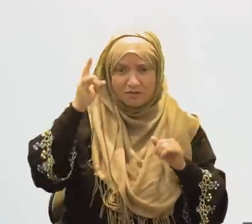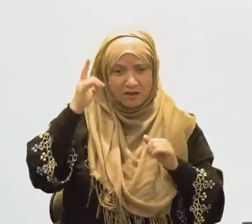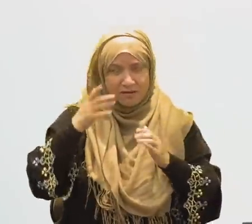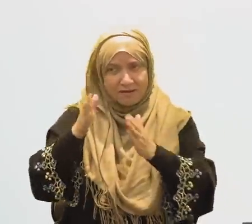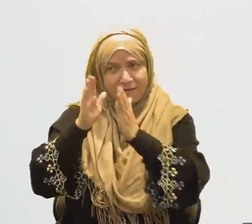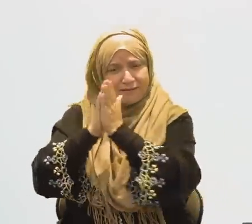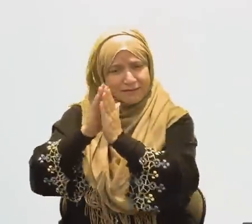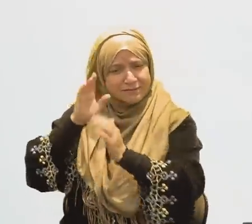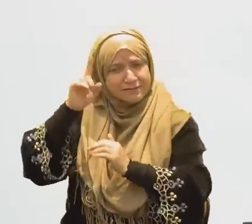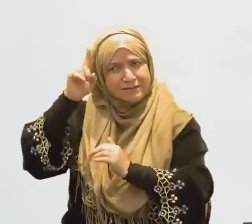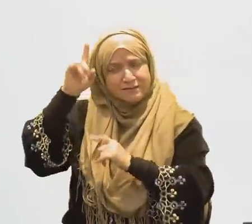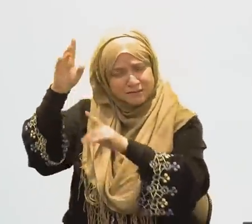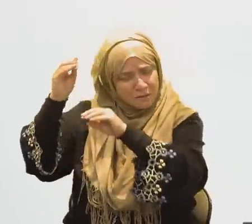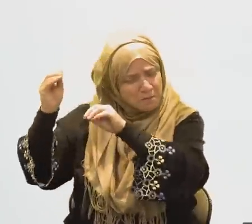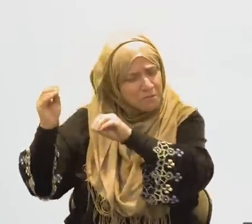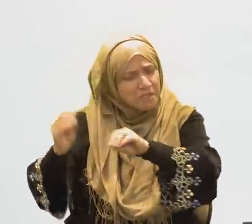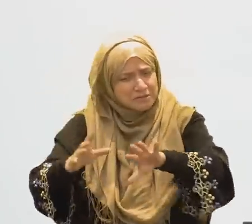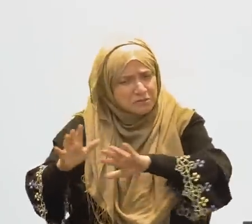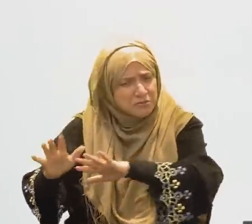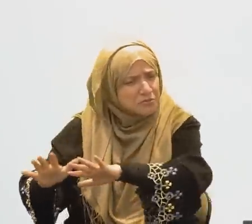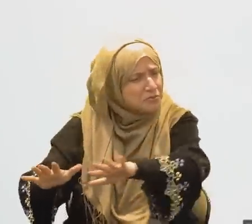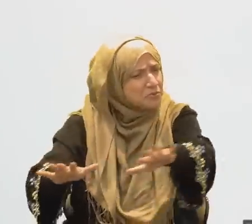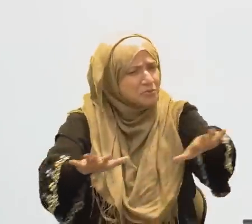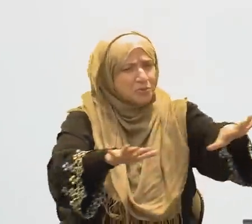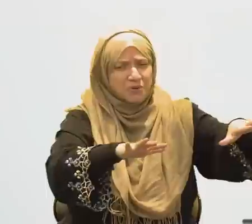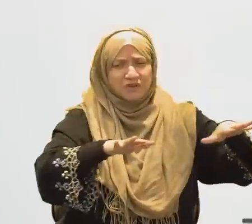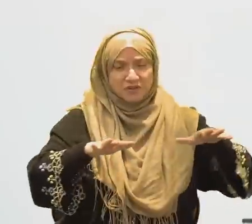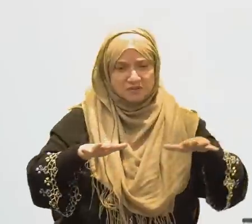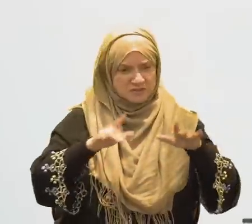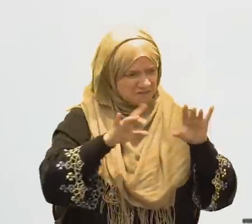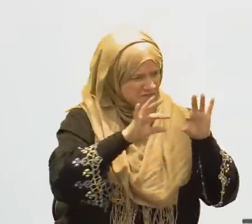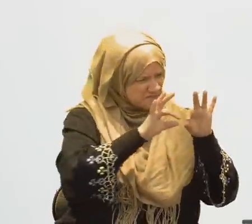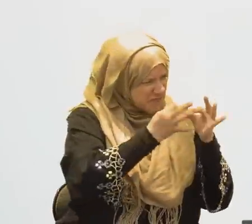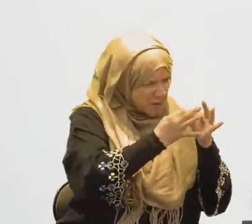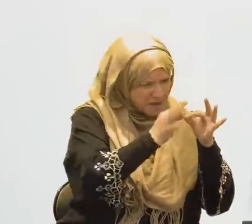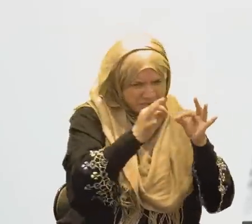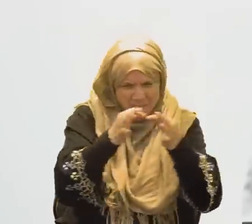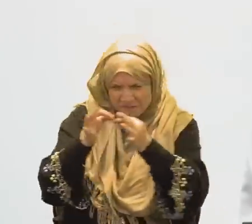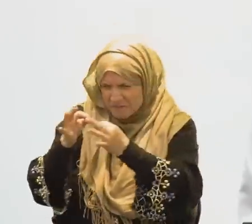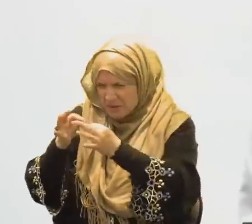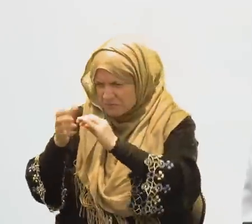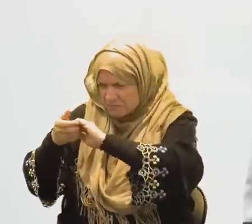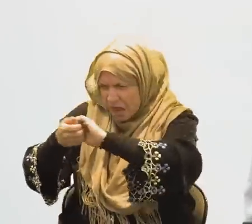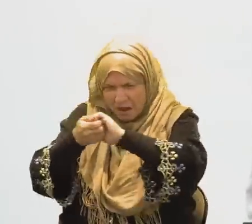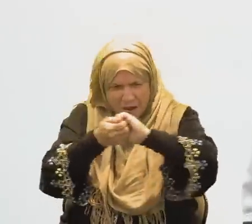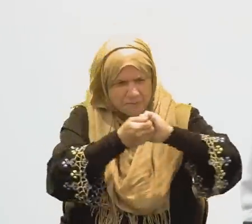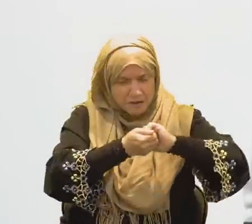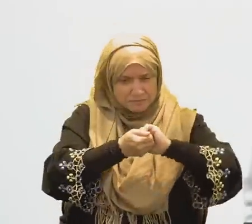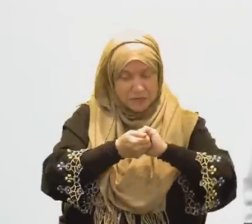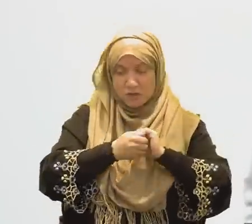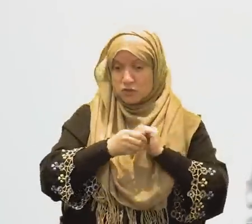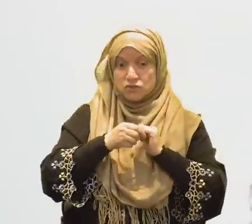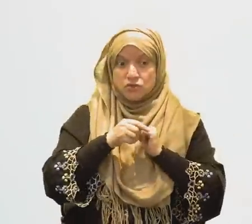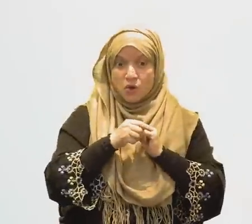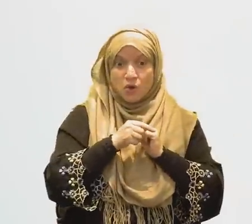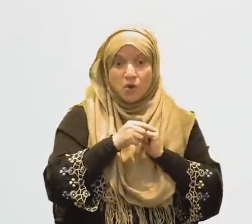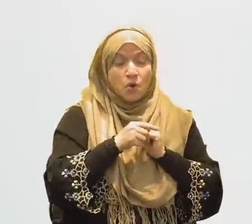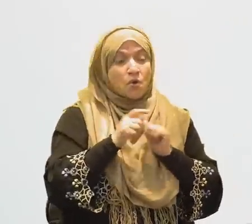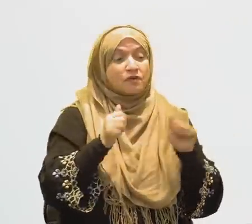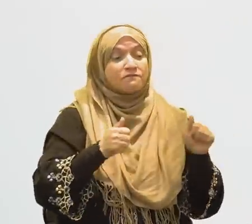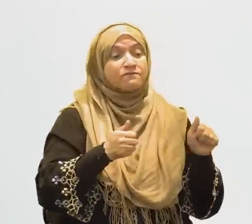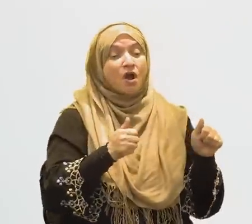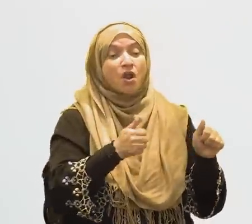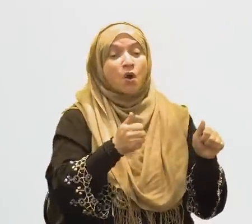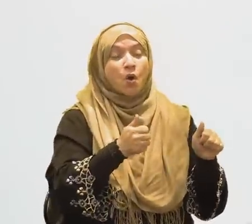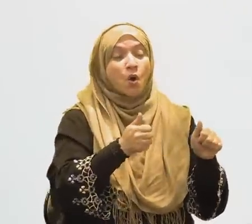prophets and Messengers that came before him his family and companions that served alongside him and those that follow in his blessed path until the day of judgment and we